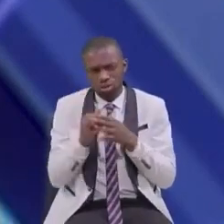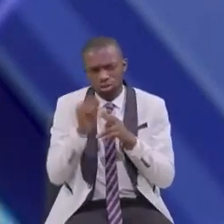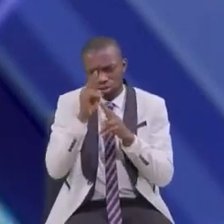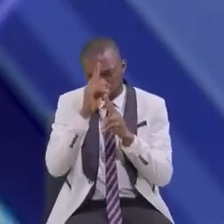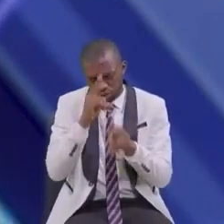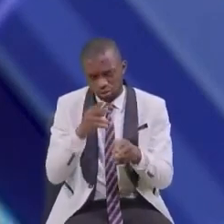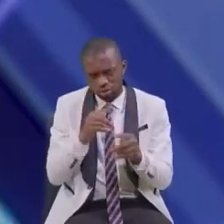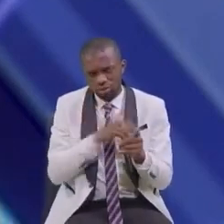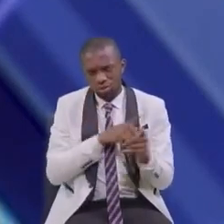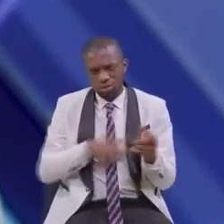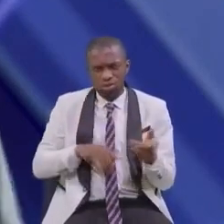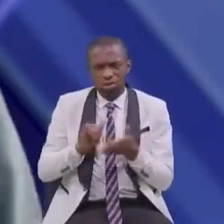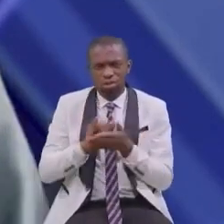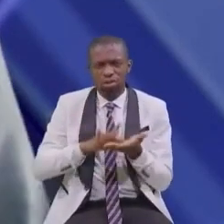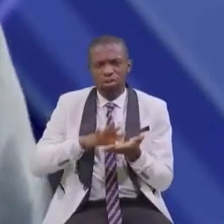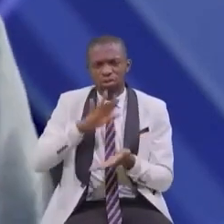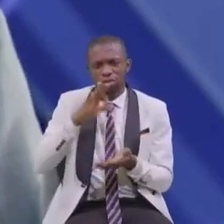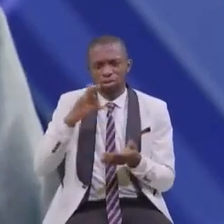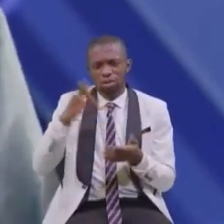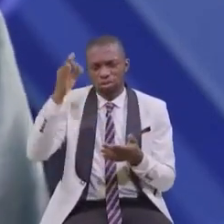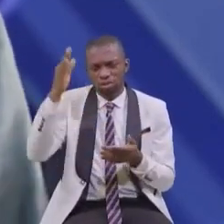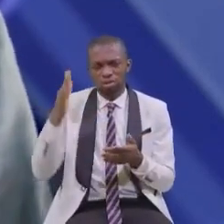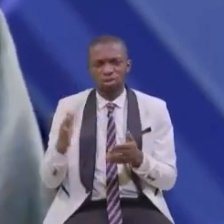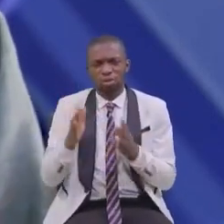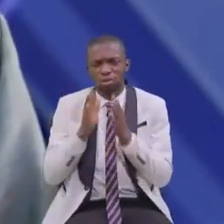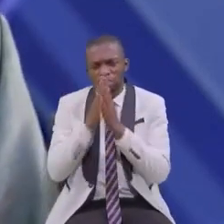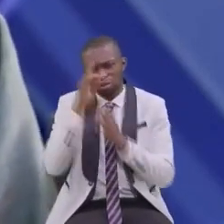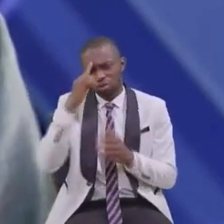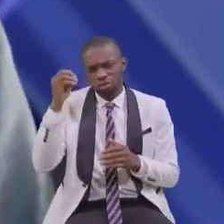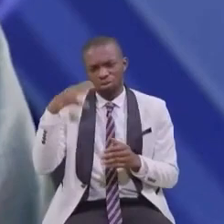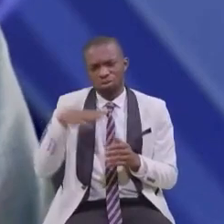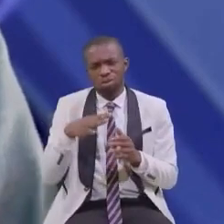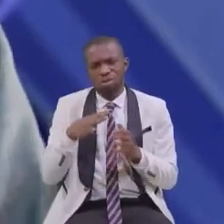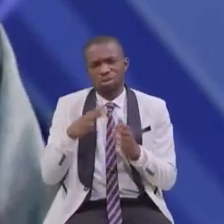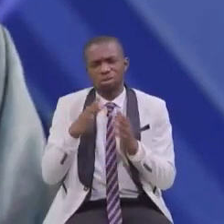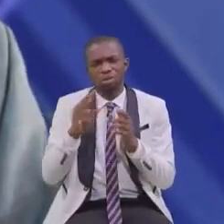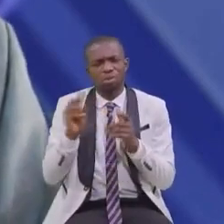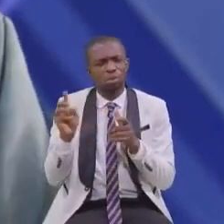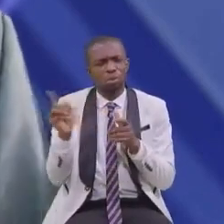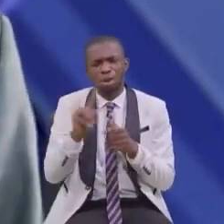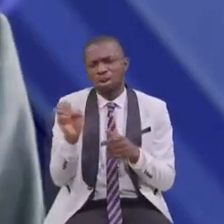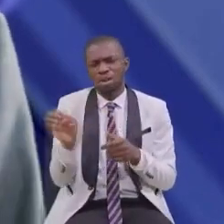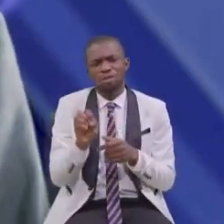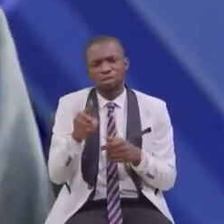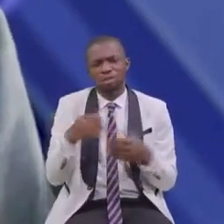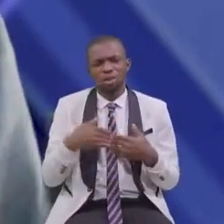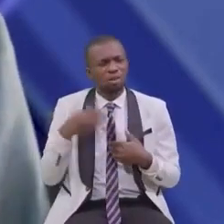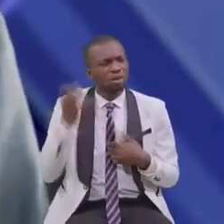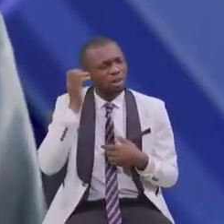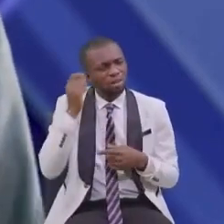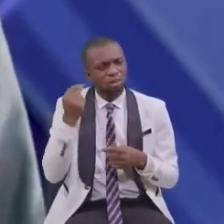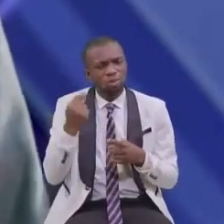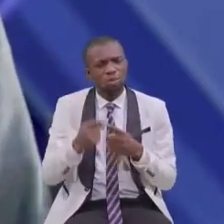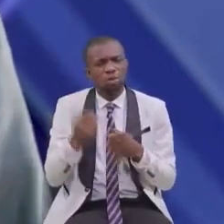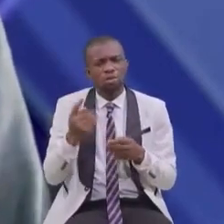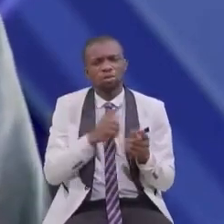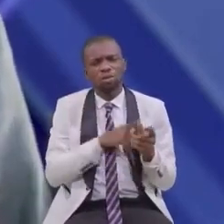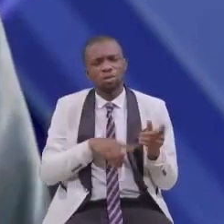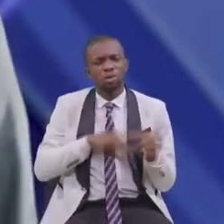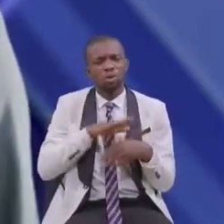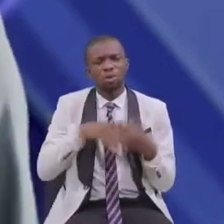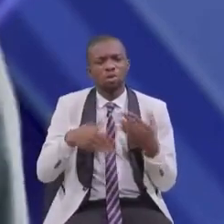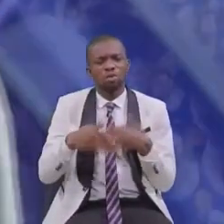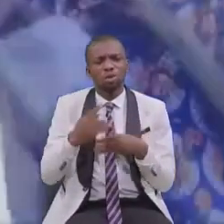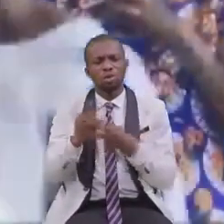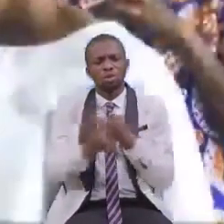in India here or all over the world. Watch. Wherever you have heard the word of God, make up your mind to